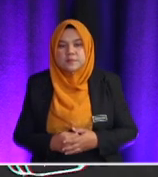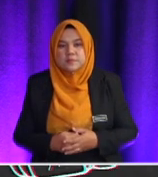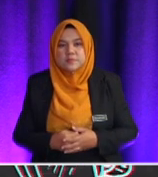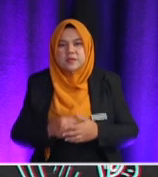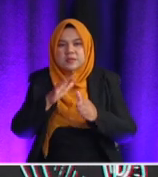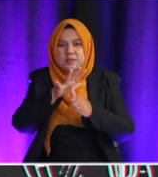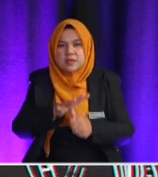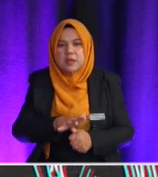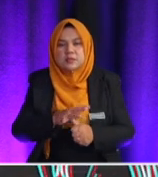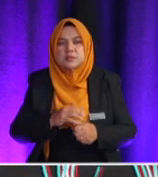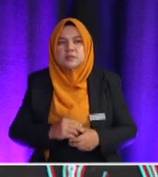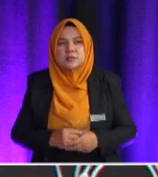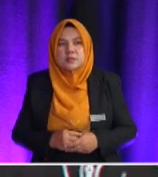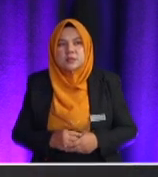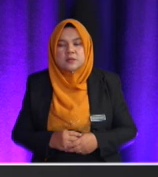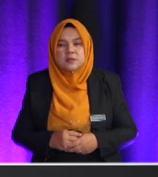Stress.